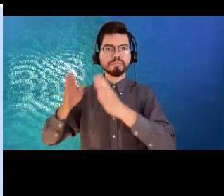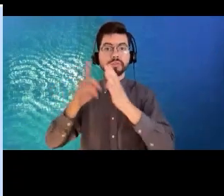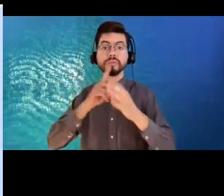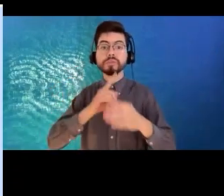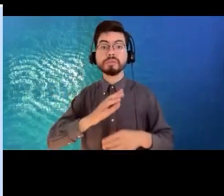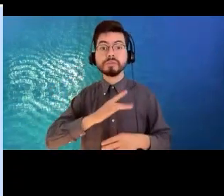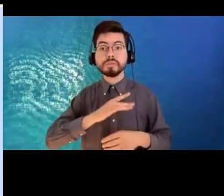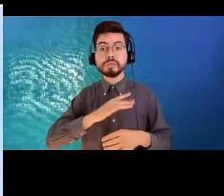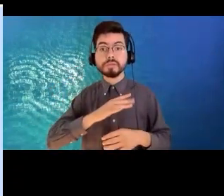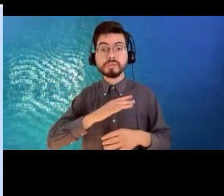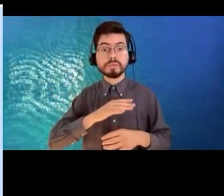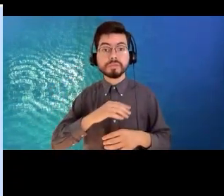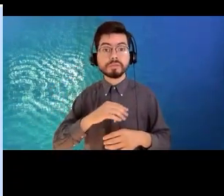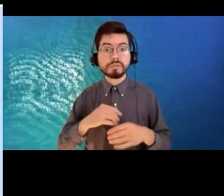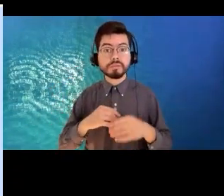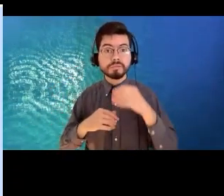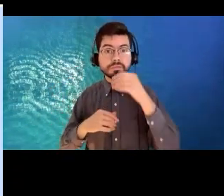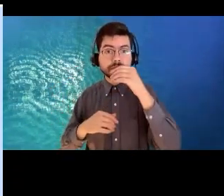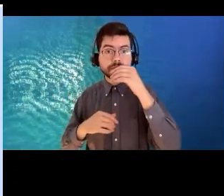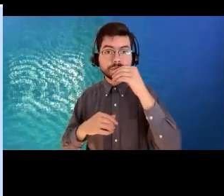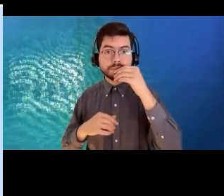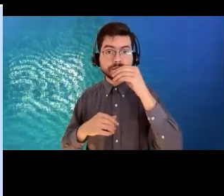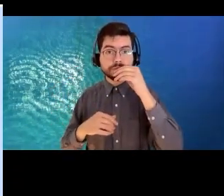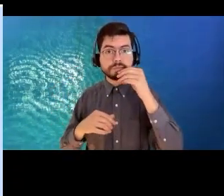visitor experience around those falls.